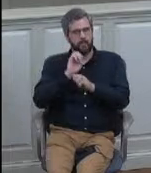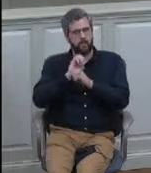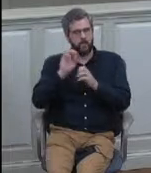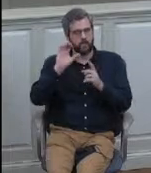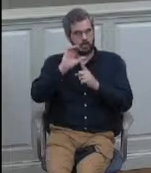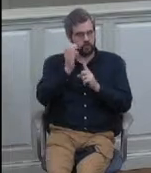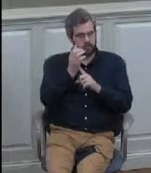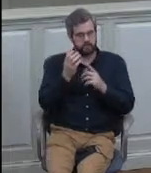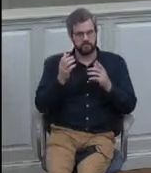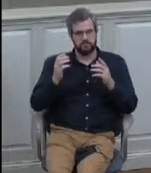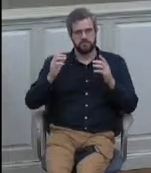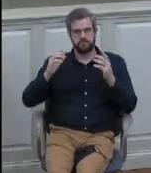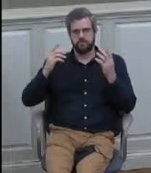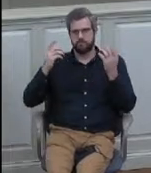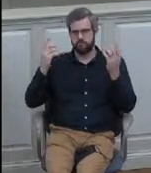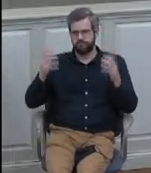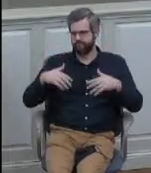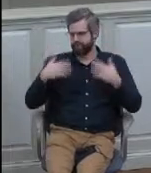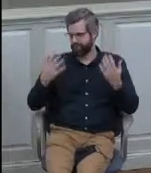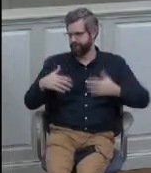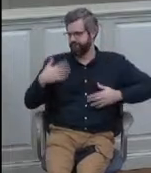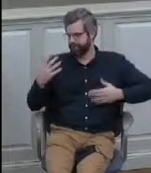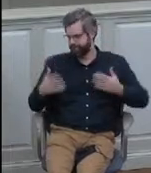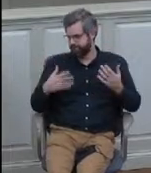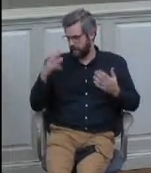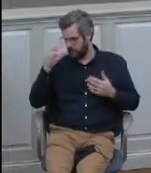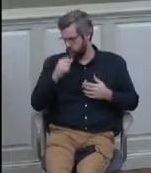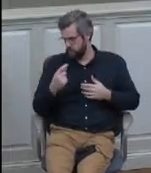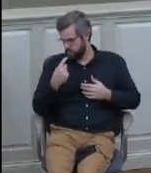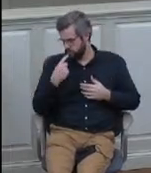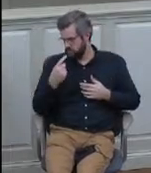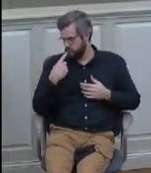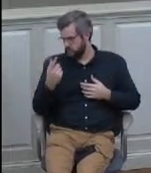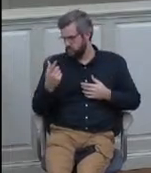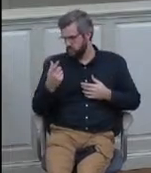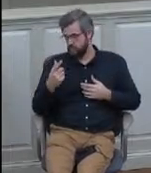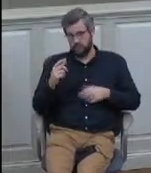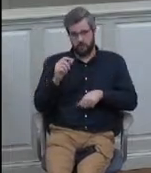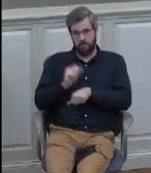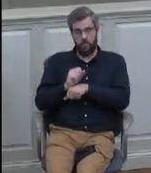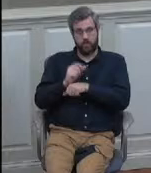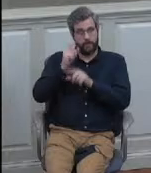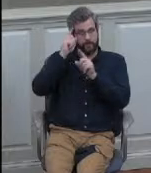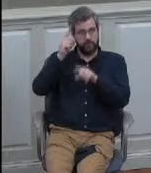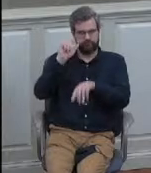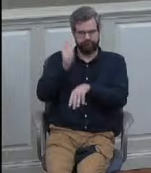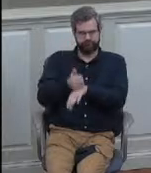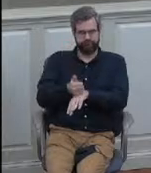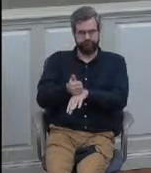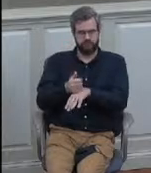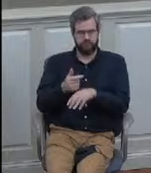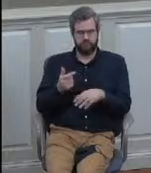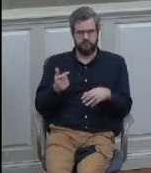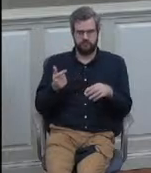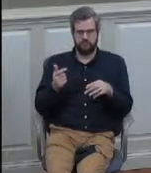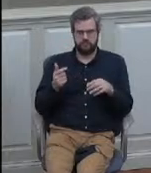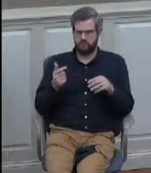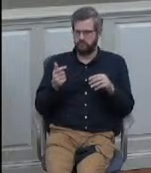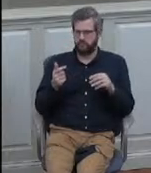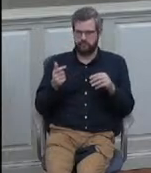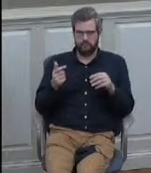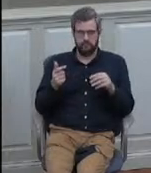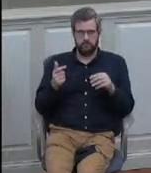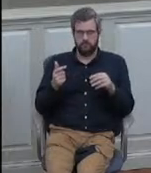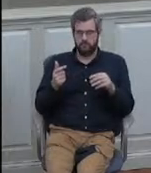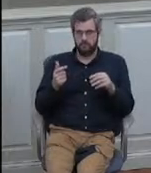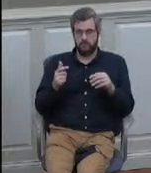employee-centric, I guess you could say, objectives are in place. And so we have, no one ever really leaves the